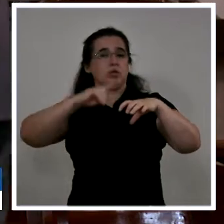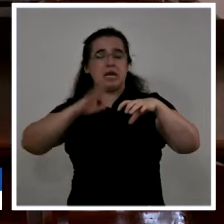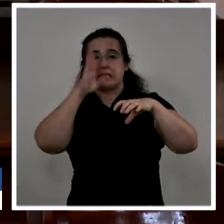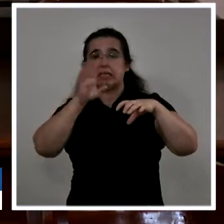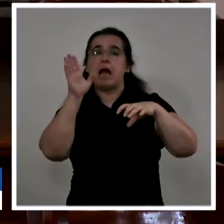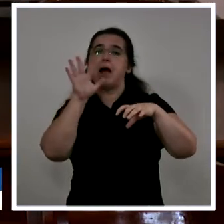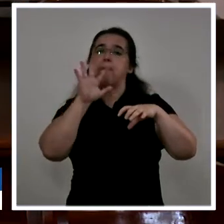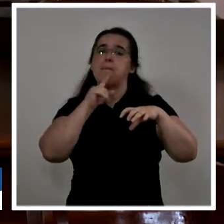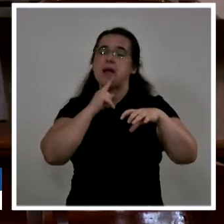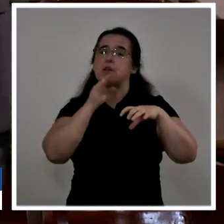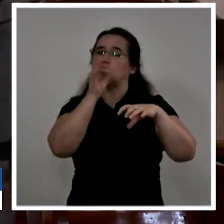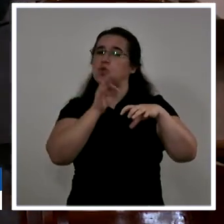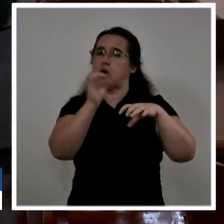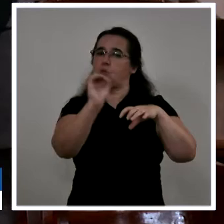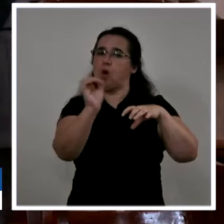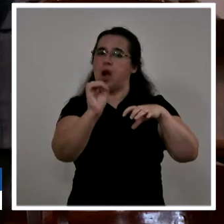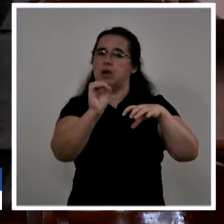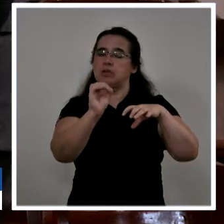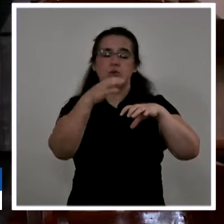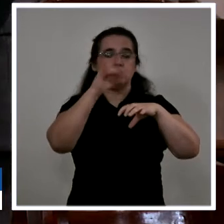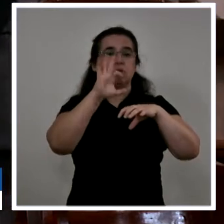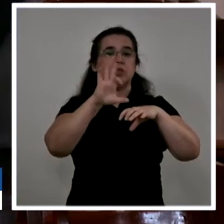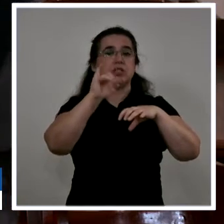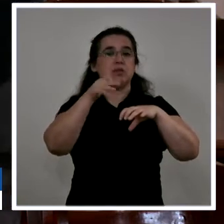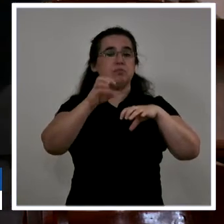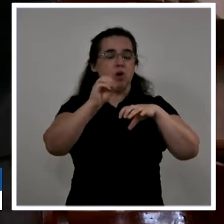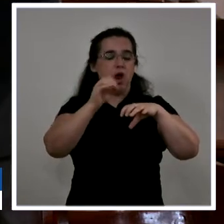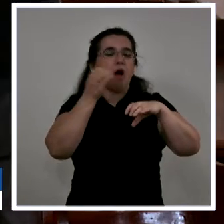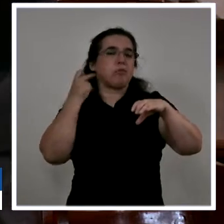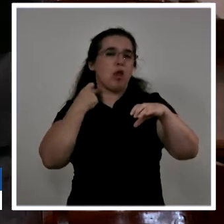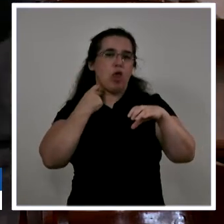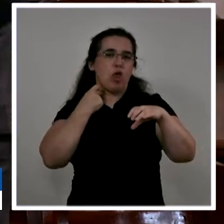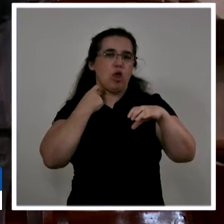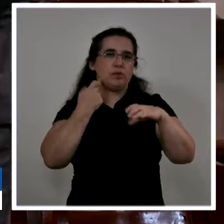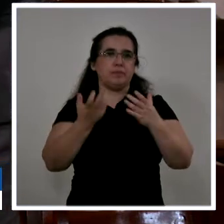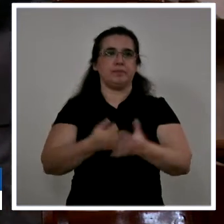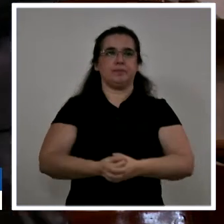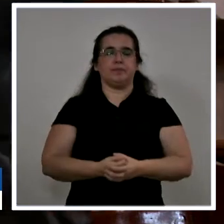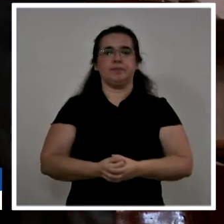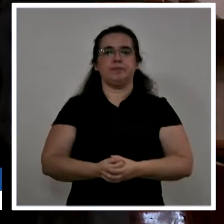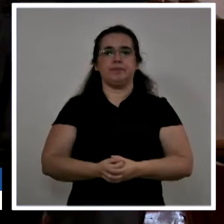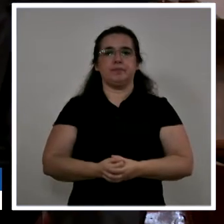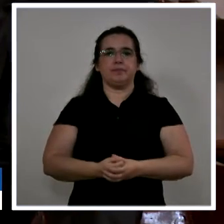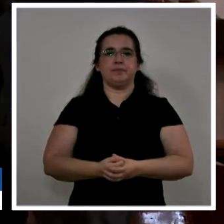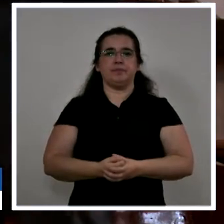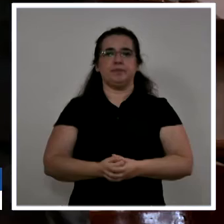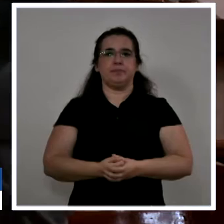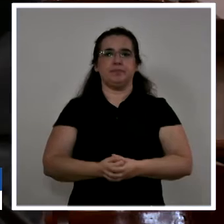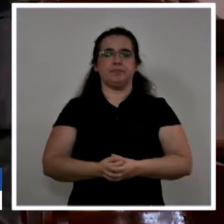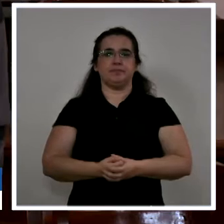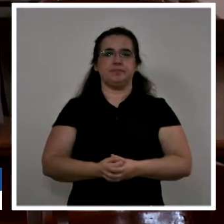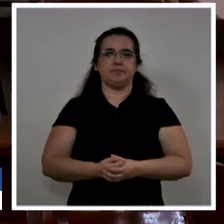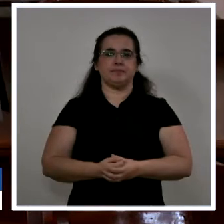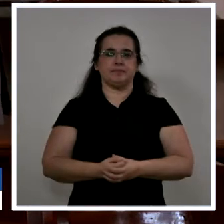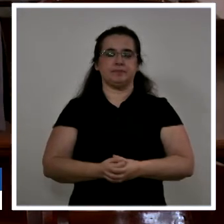não cuidou dos ratinhos, esse hipocampo é menor. And the hippocampus is a part of the brain that